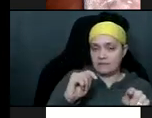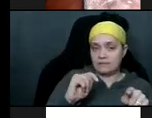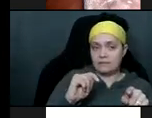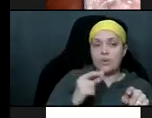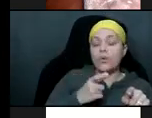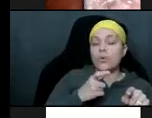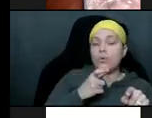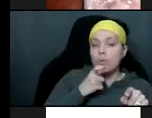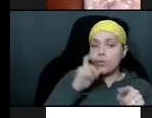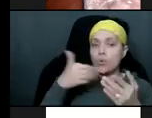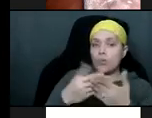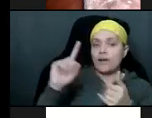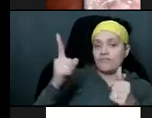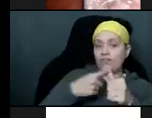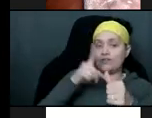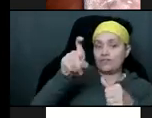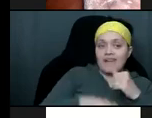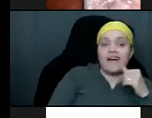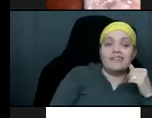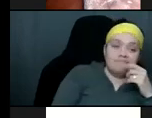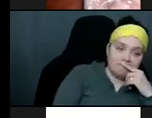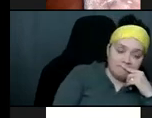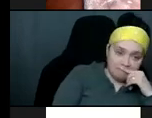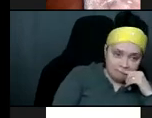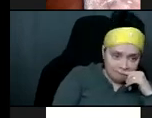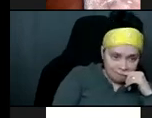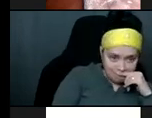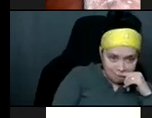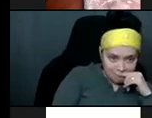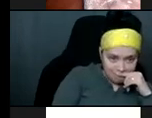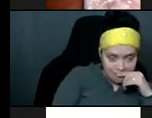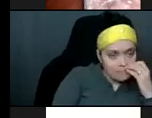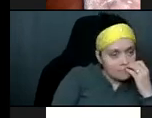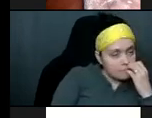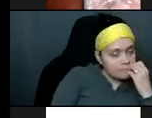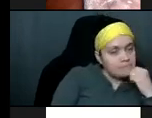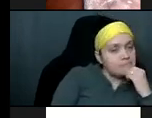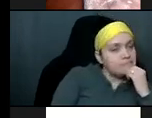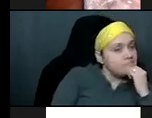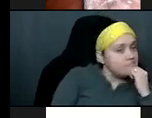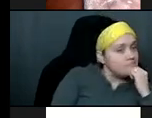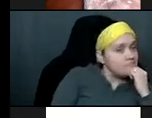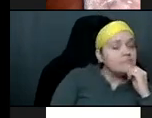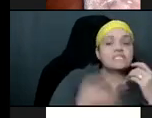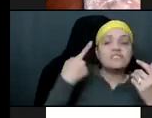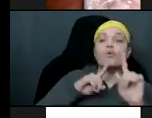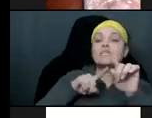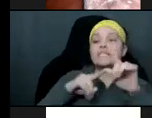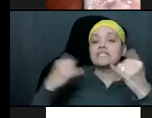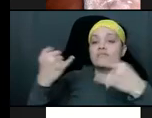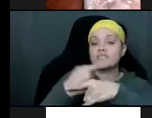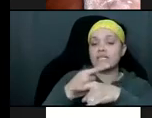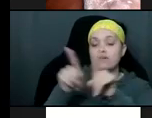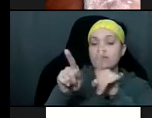Who got there first? Put your answer in the chat now. This will be help for creating attendance for the day.